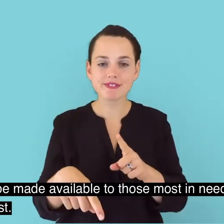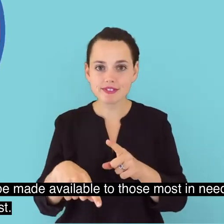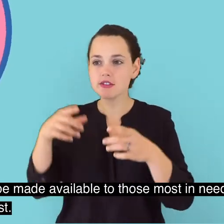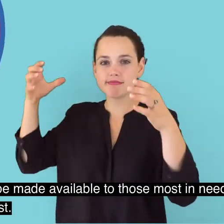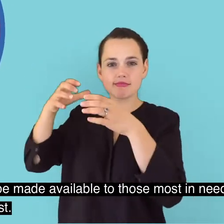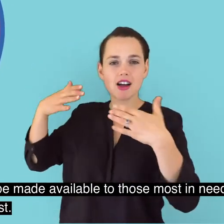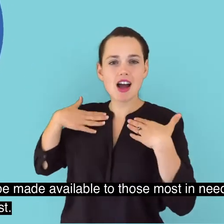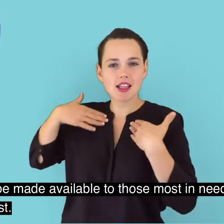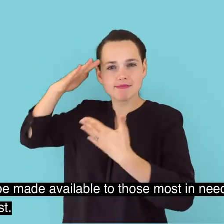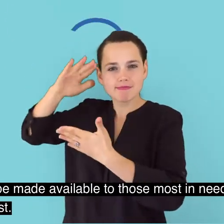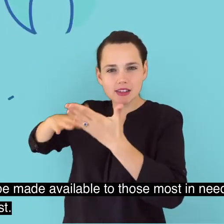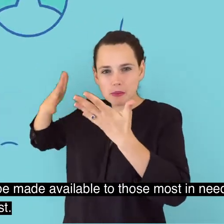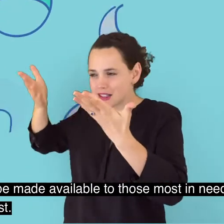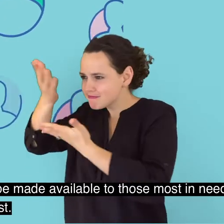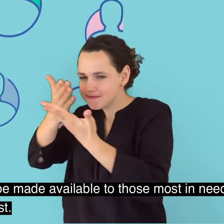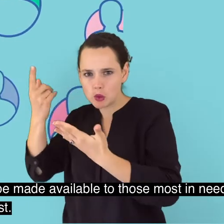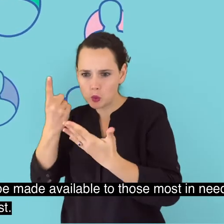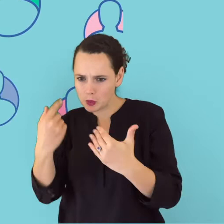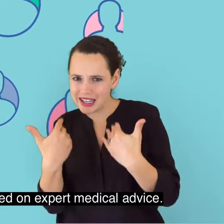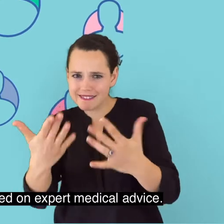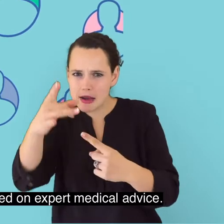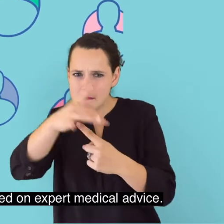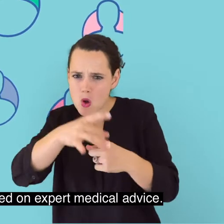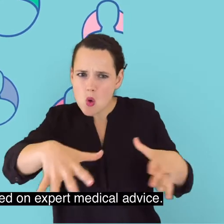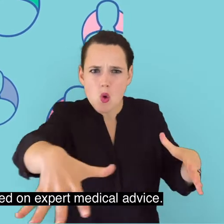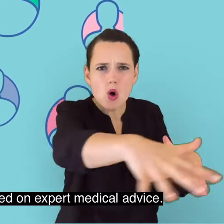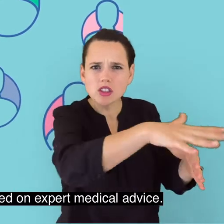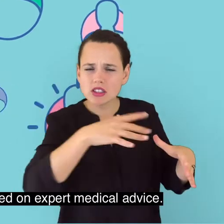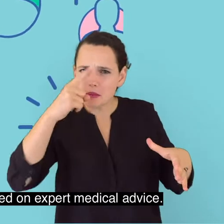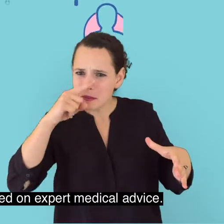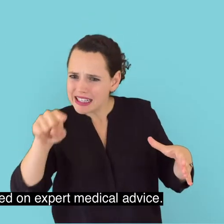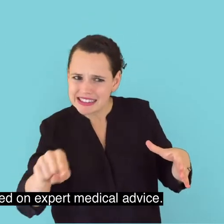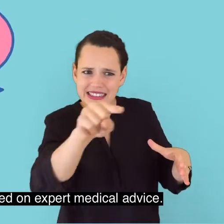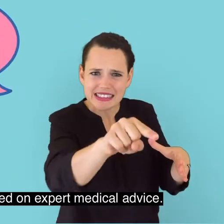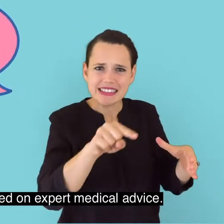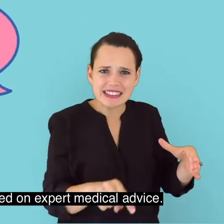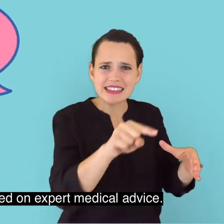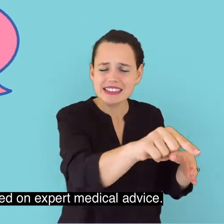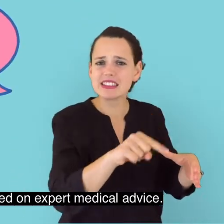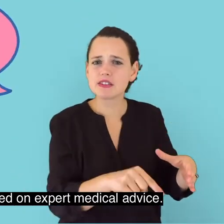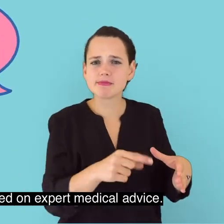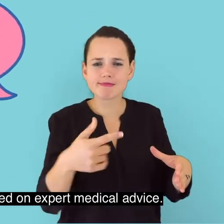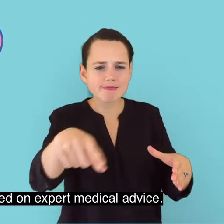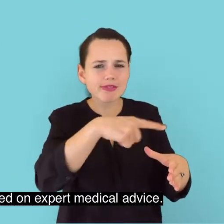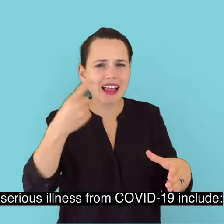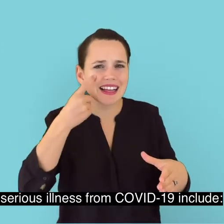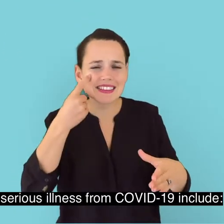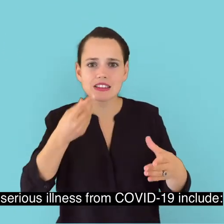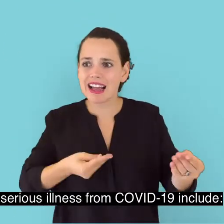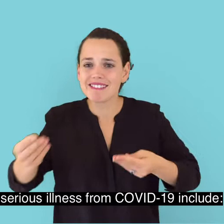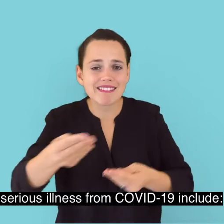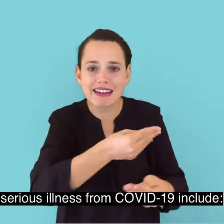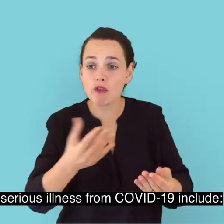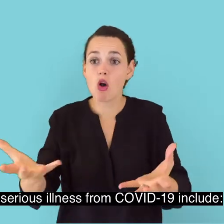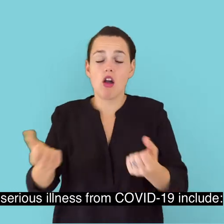available to those most in need of protection first. These groups have been identified based on expert medical advice. People